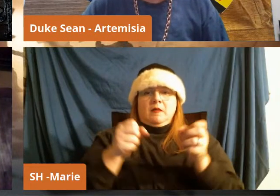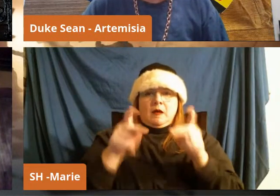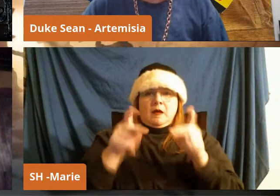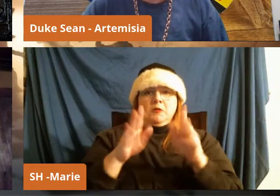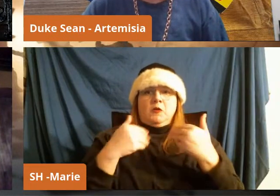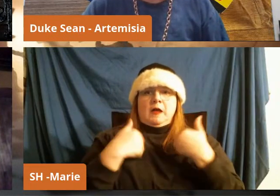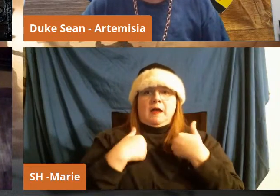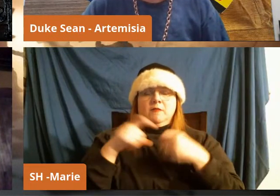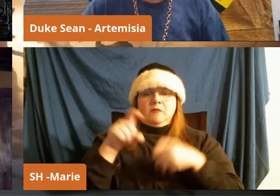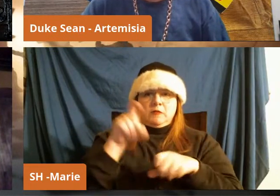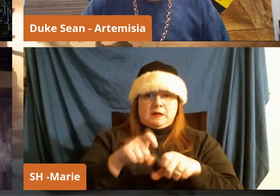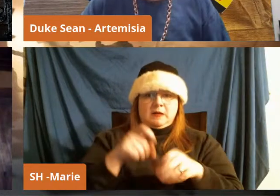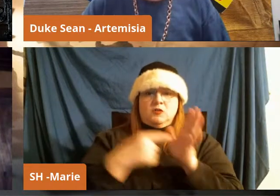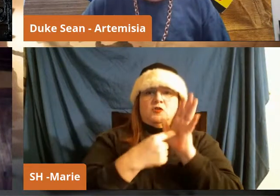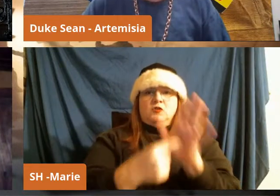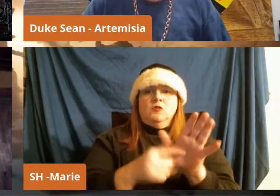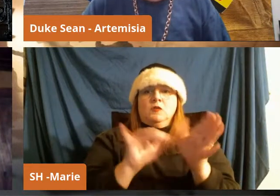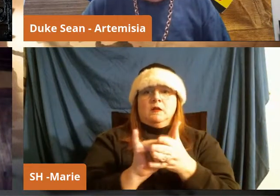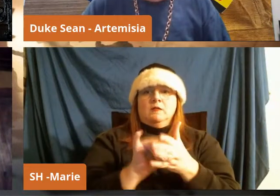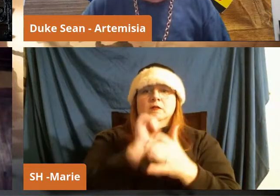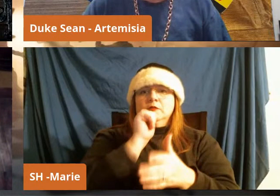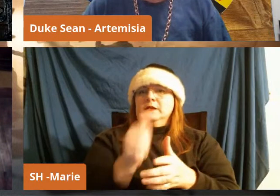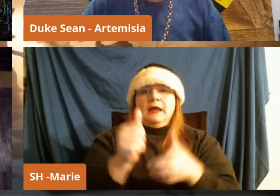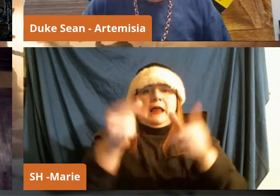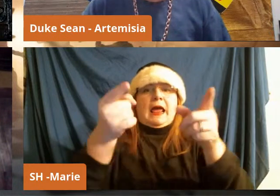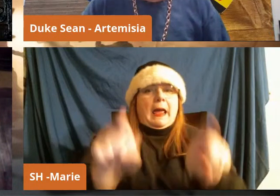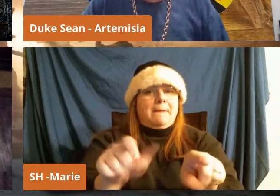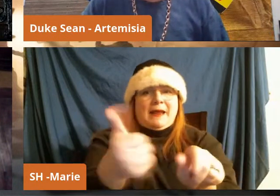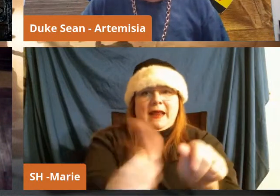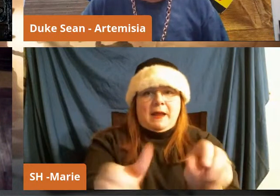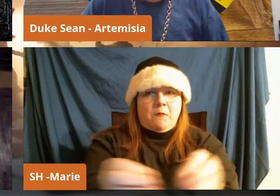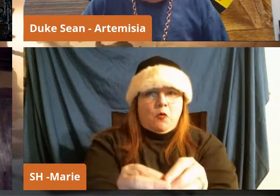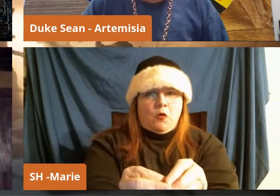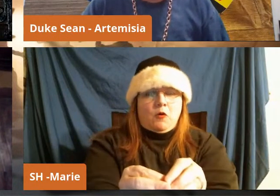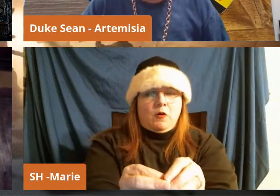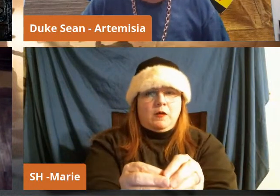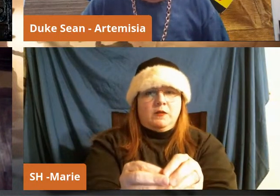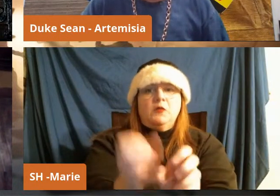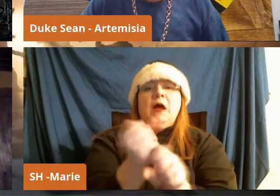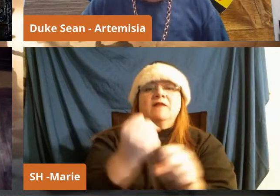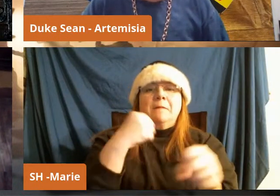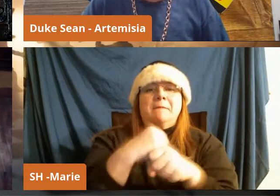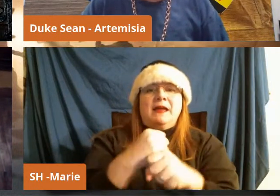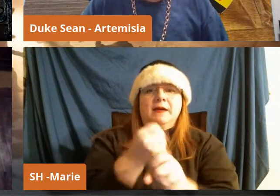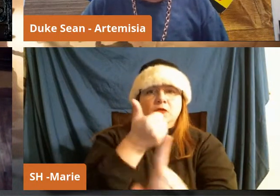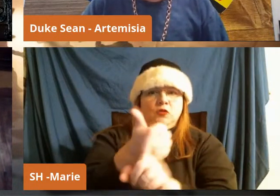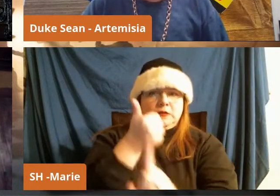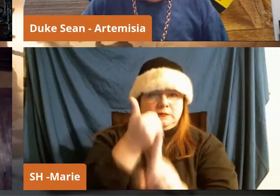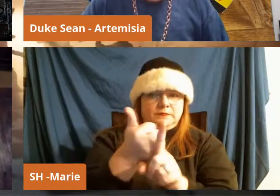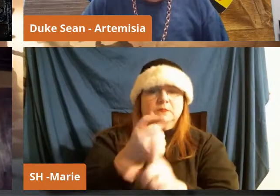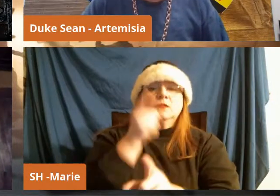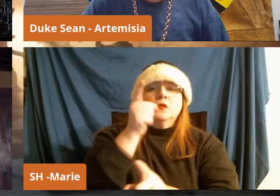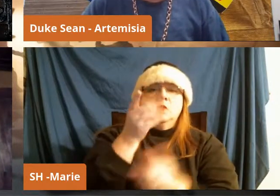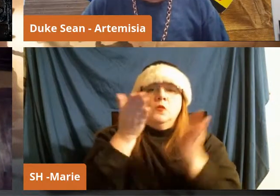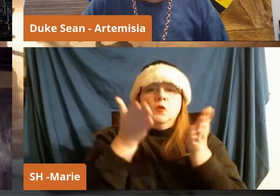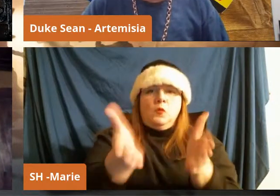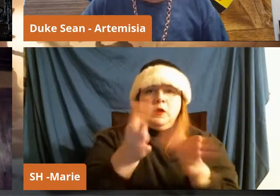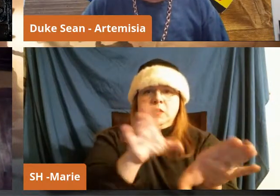we need to display those things do not exist, and they have to be fabricated. And that's one way you can do